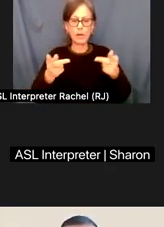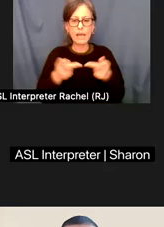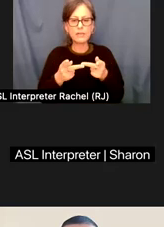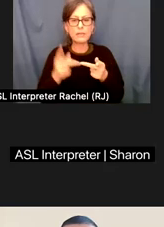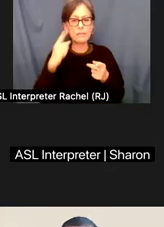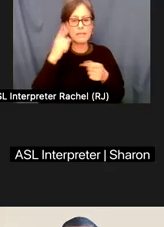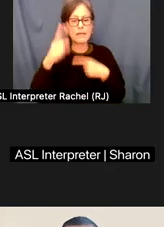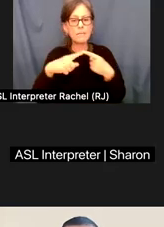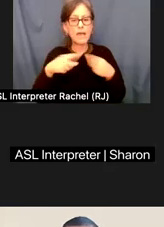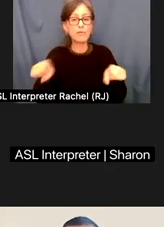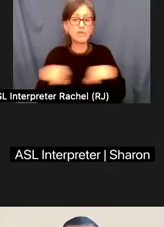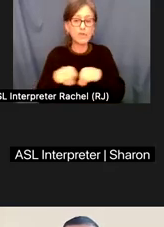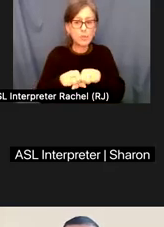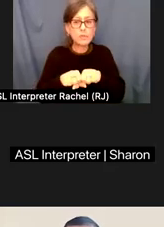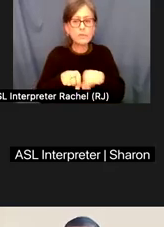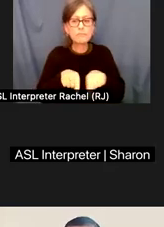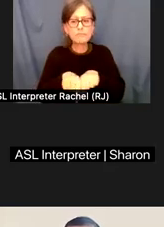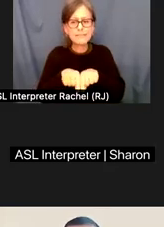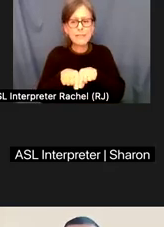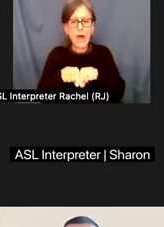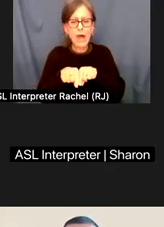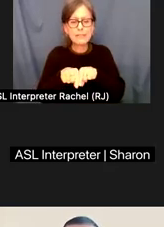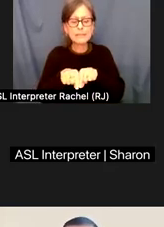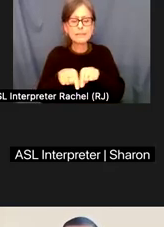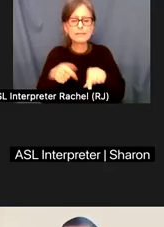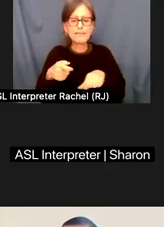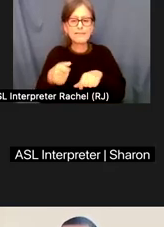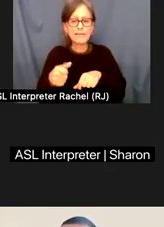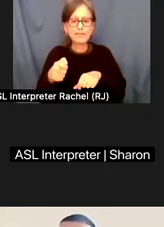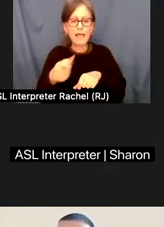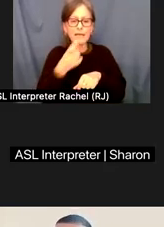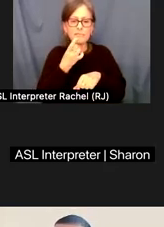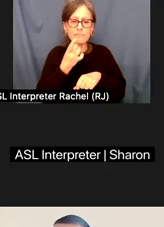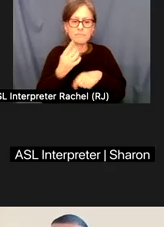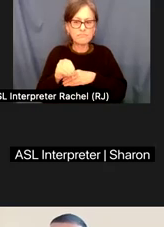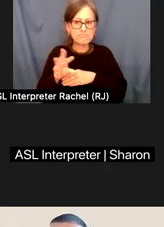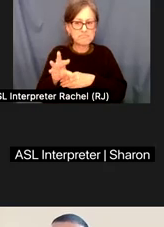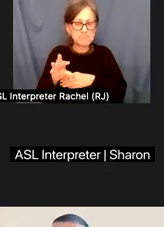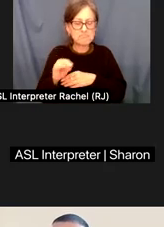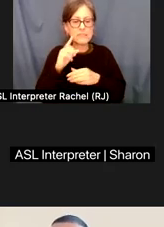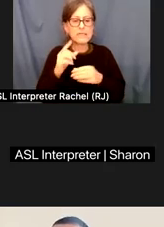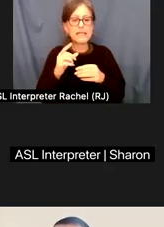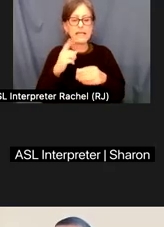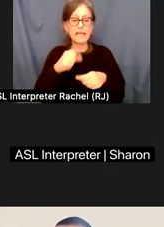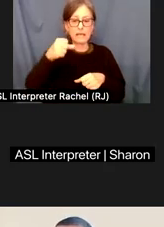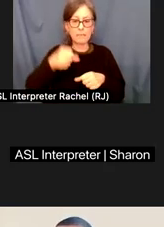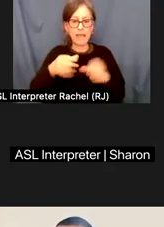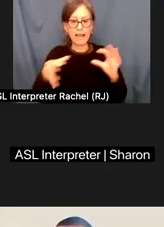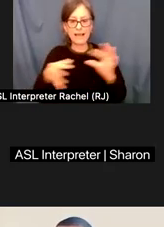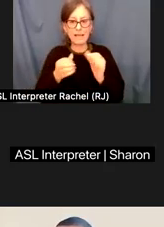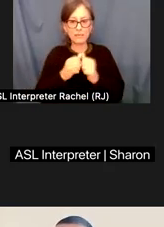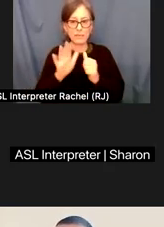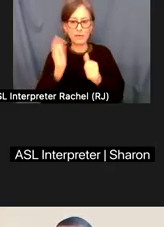putting some shoes, socks, and a flashlight in a closed bag that's attached to your bed. These would probably be